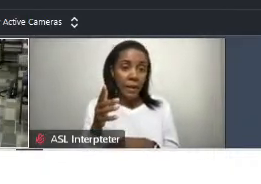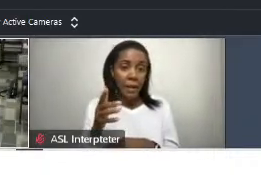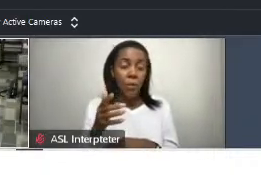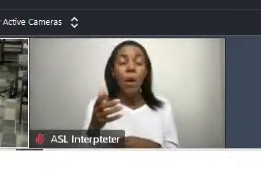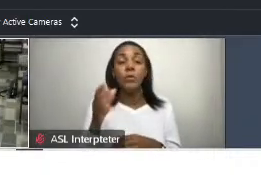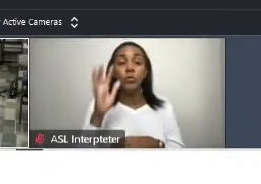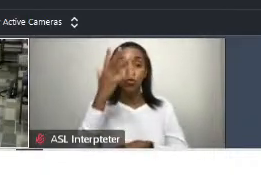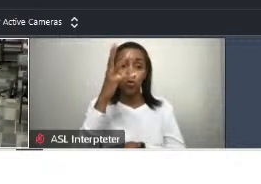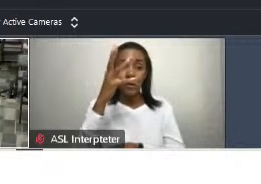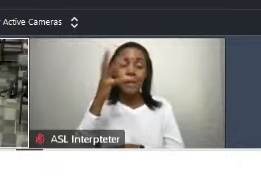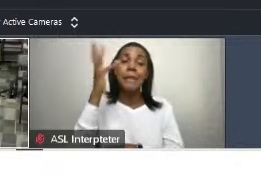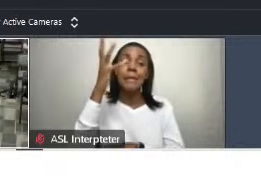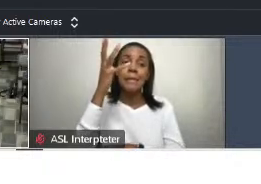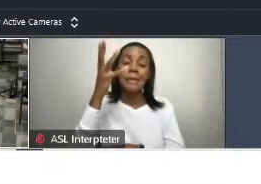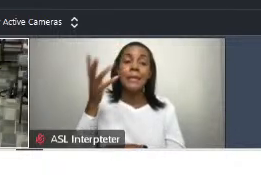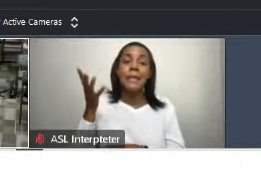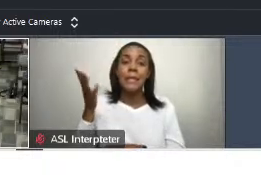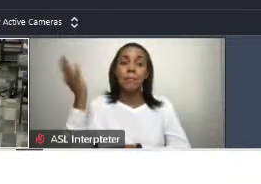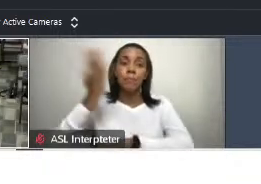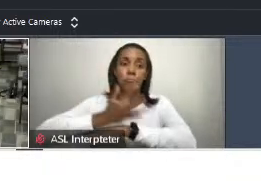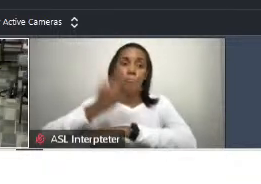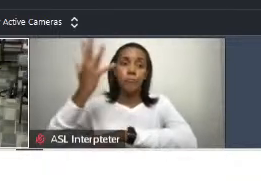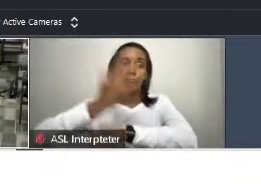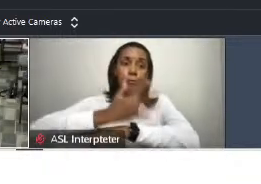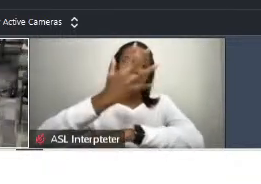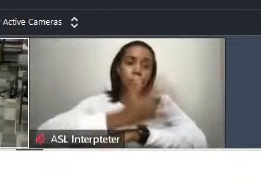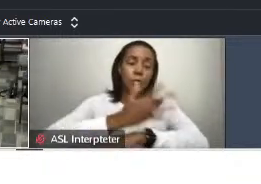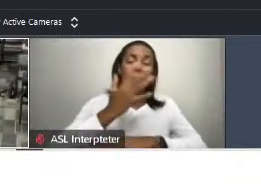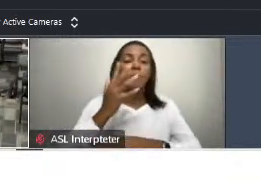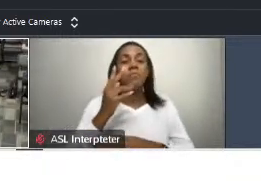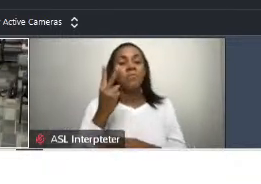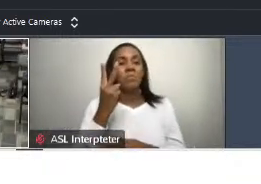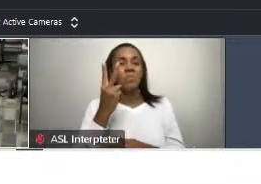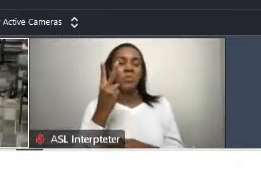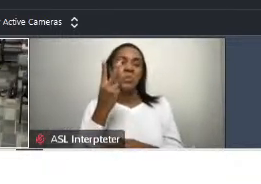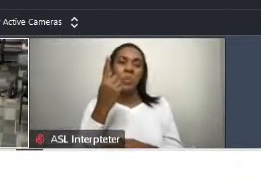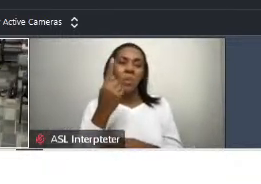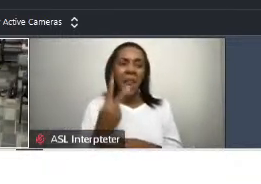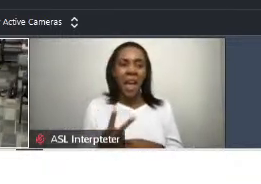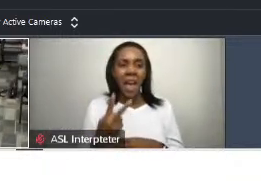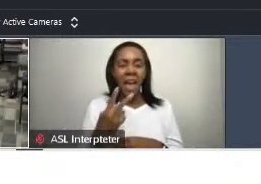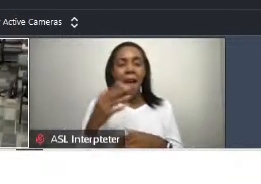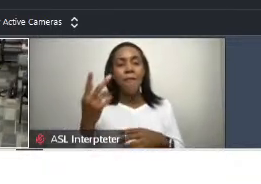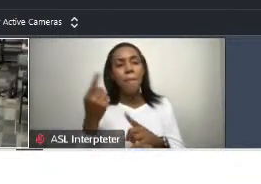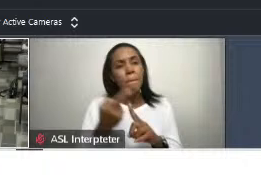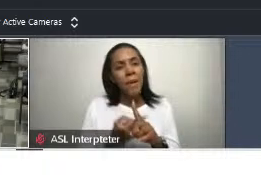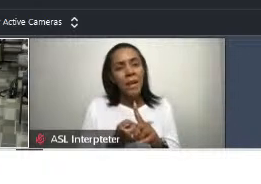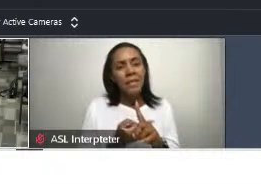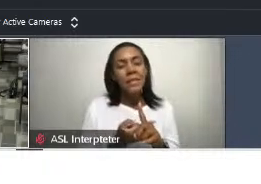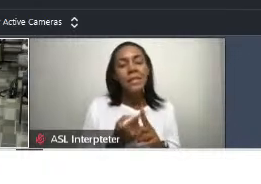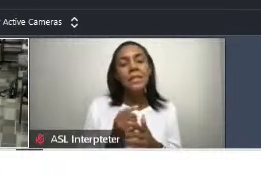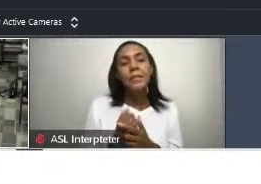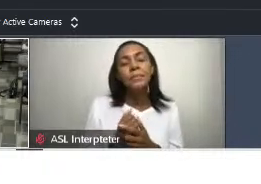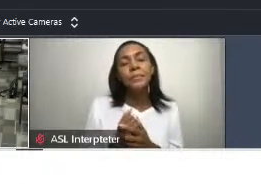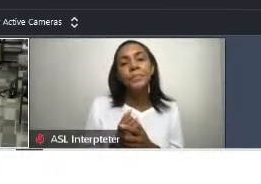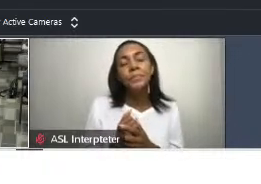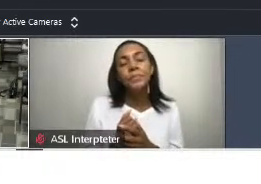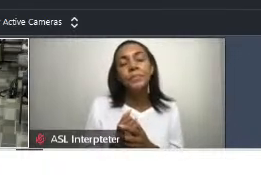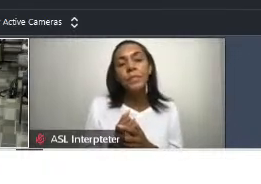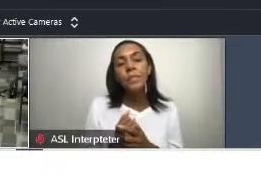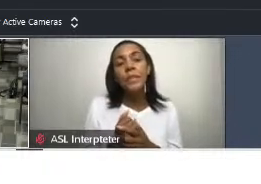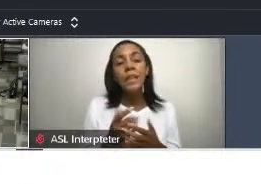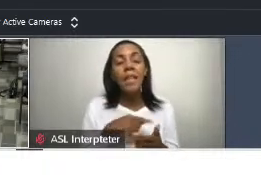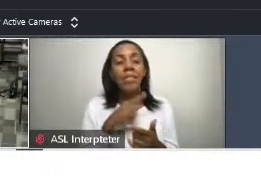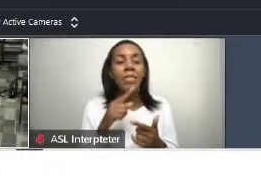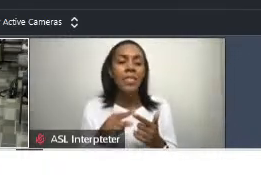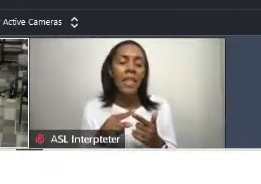property. We anticipate that'll take about 2.5 months to remove those trees and get the initial groundwork done. We're anticipating that